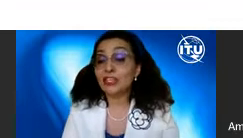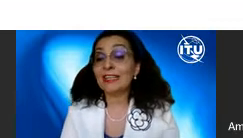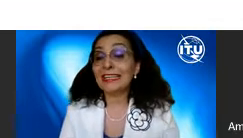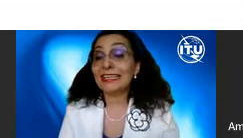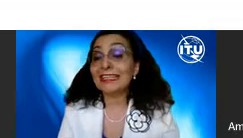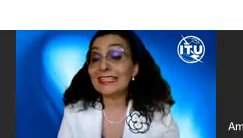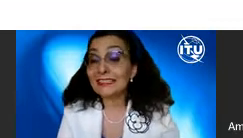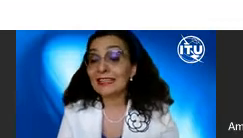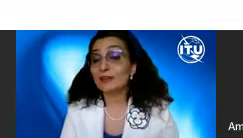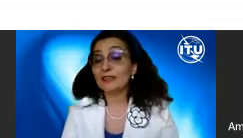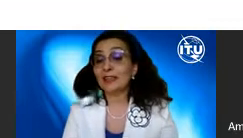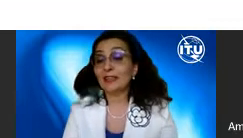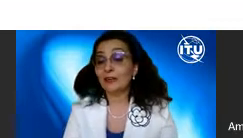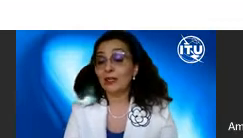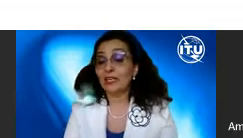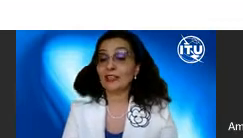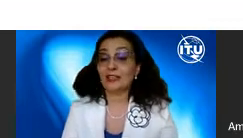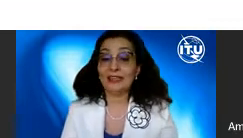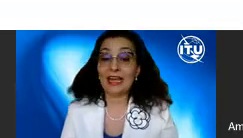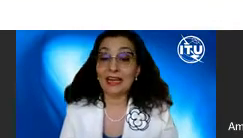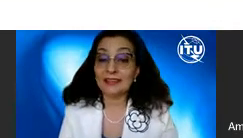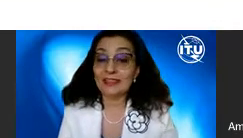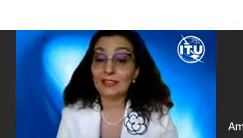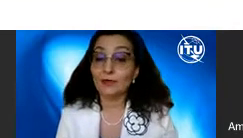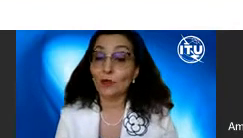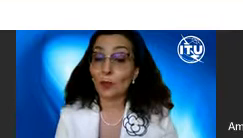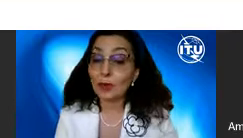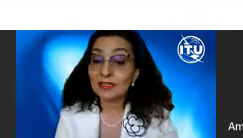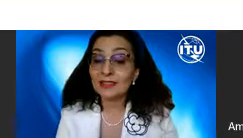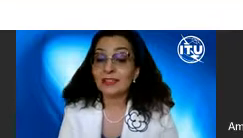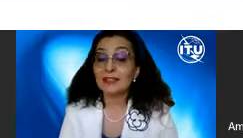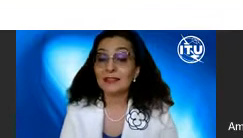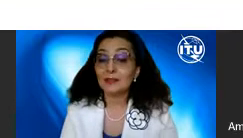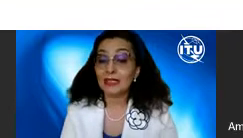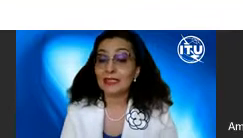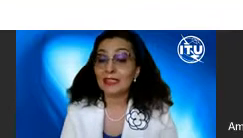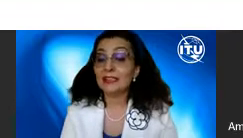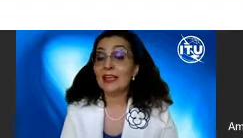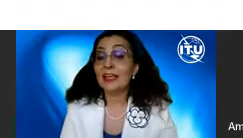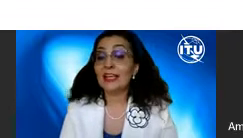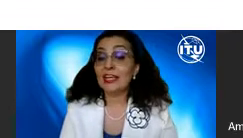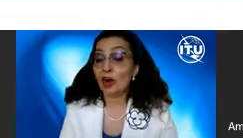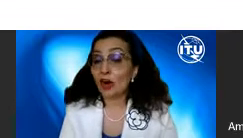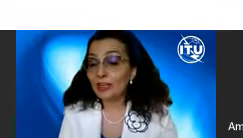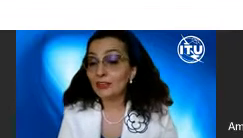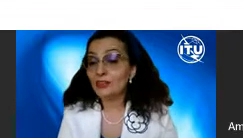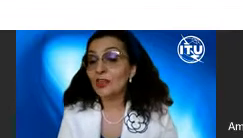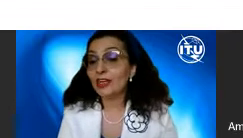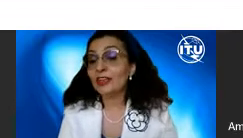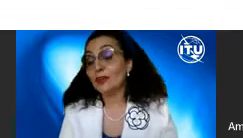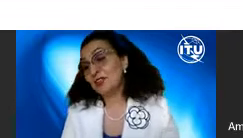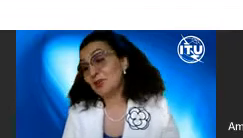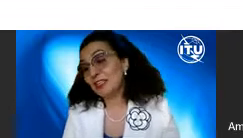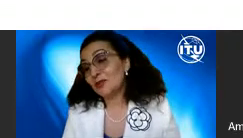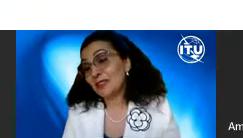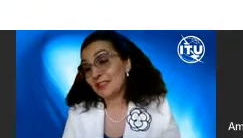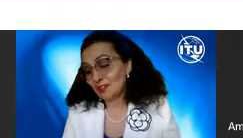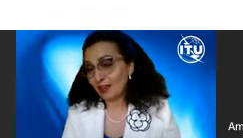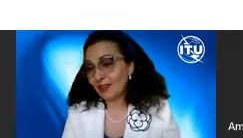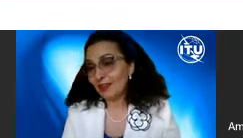environments ensuring accessible telecommunication and ICT for persons with disabilities in all countries